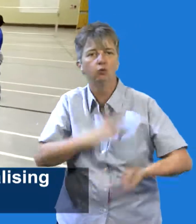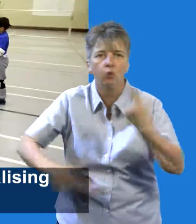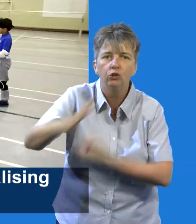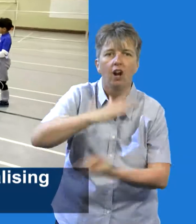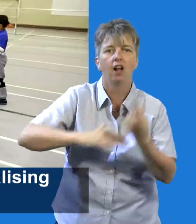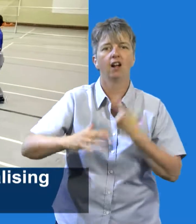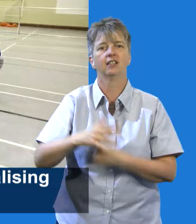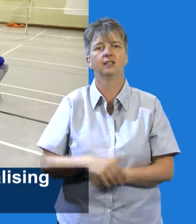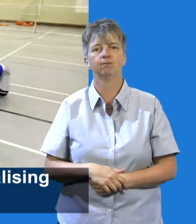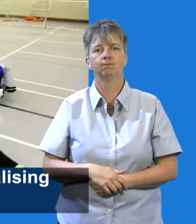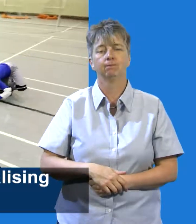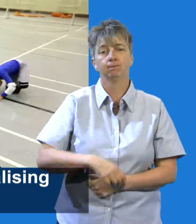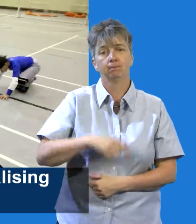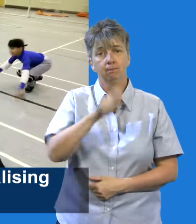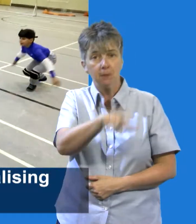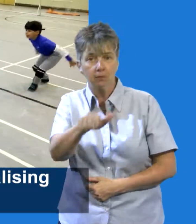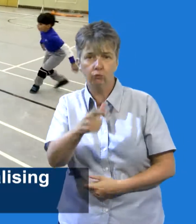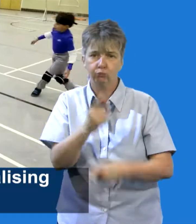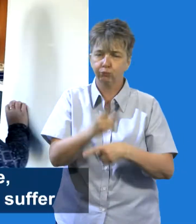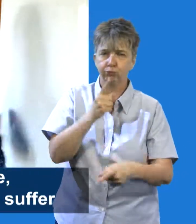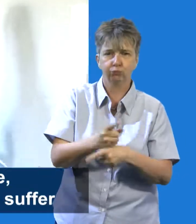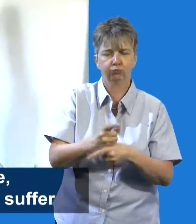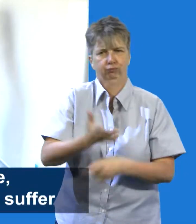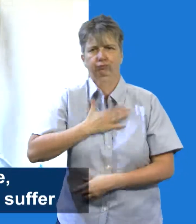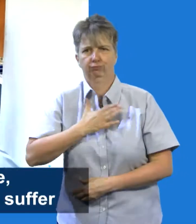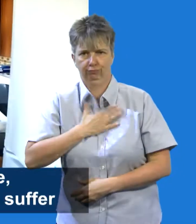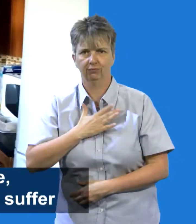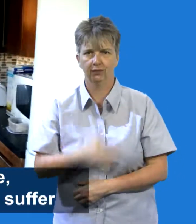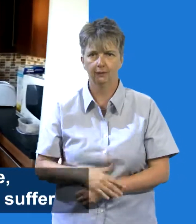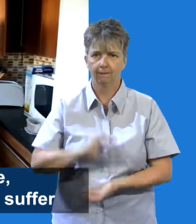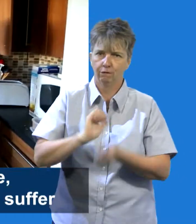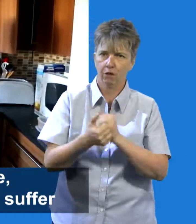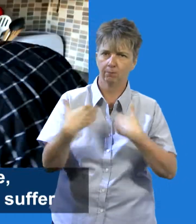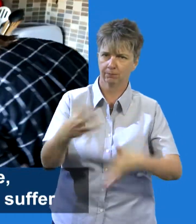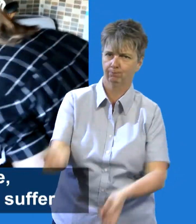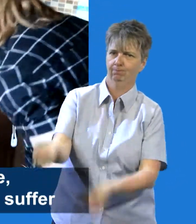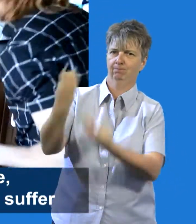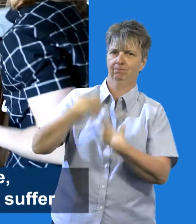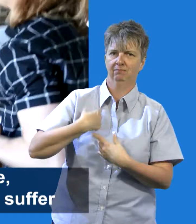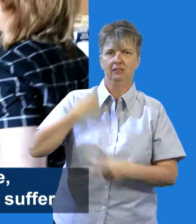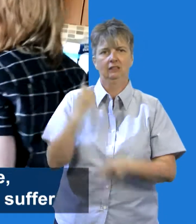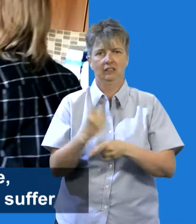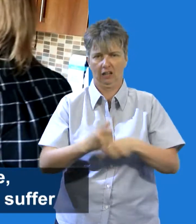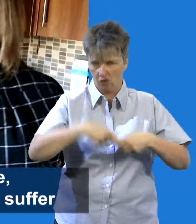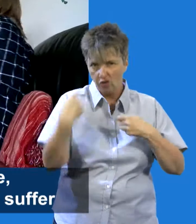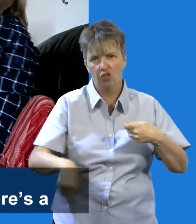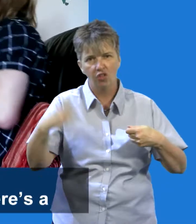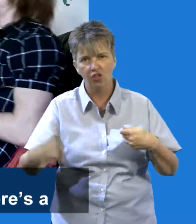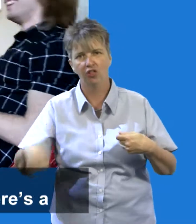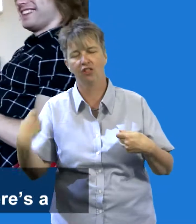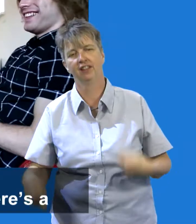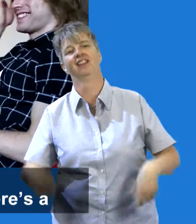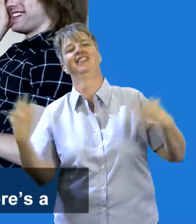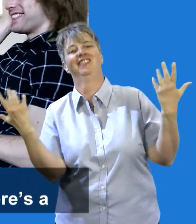quite outgoing. I quite like socialising and talking to people. Some of my friends might say I suffer from